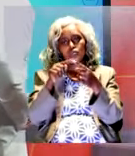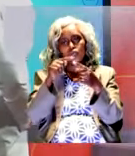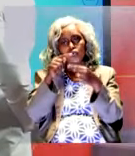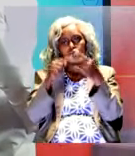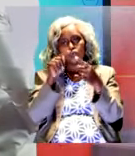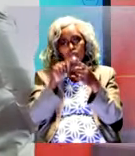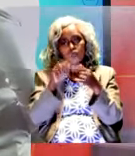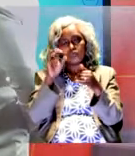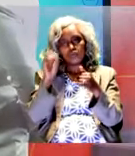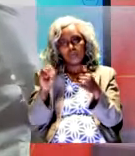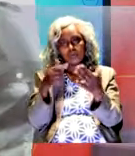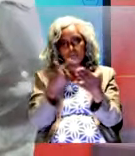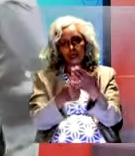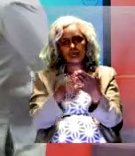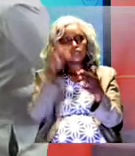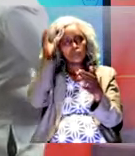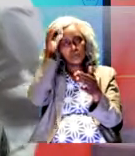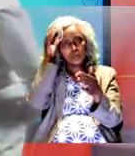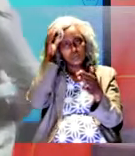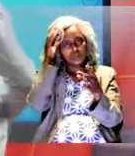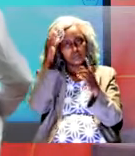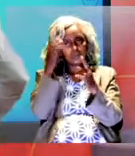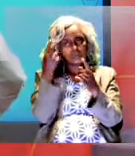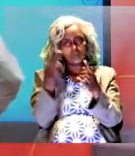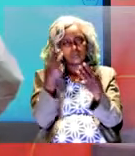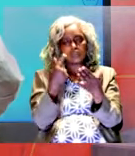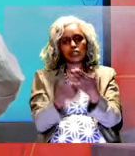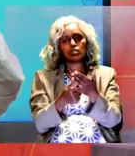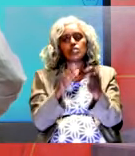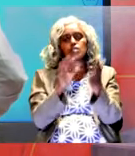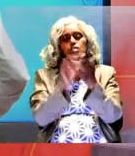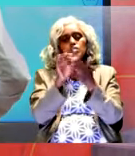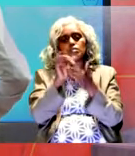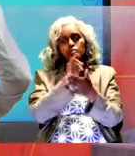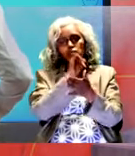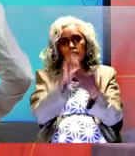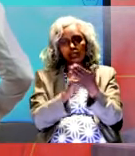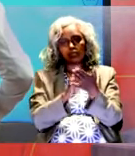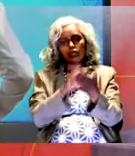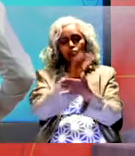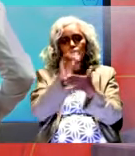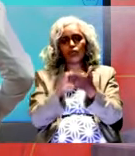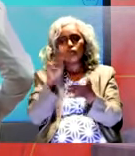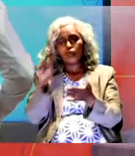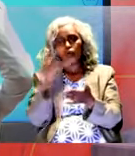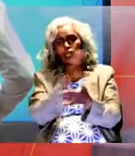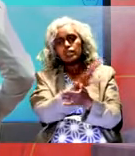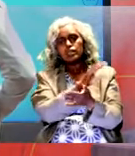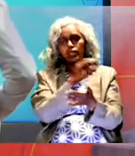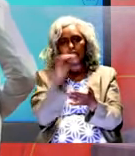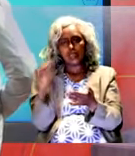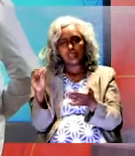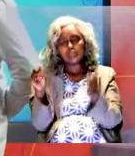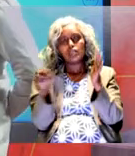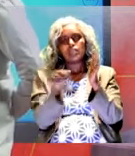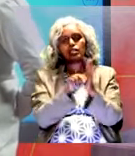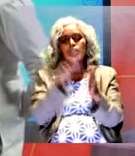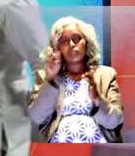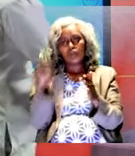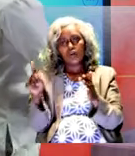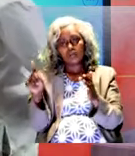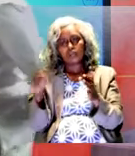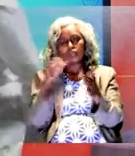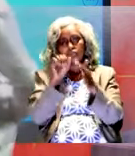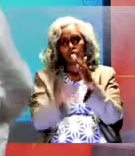0. Using this concept, here this number is between 1 and negative